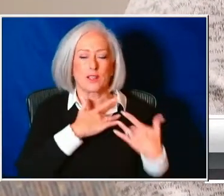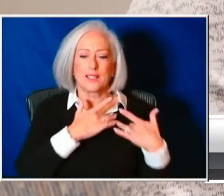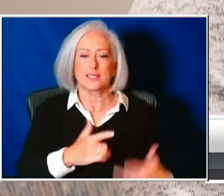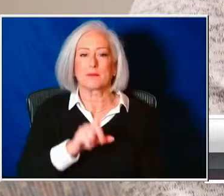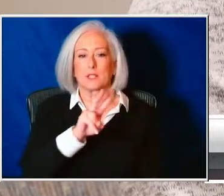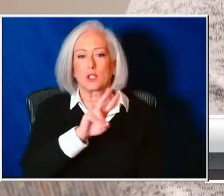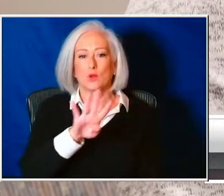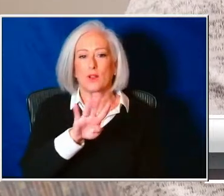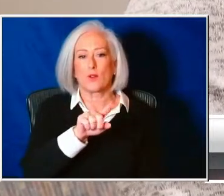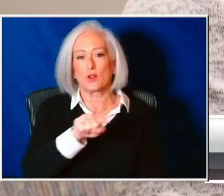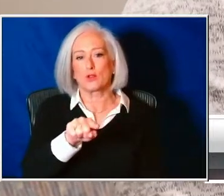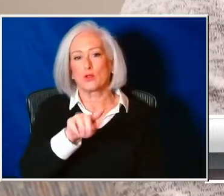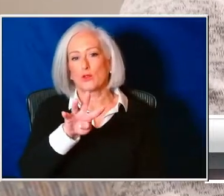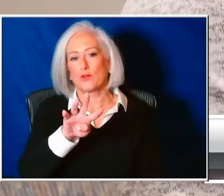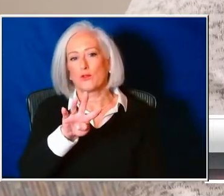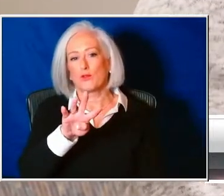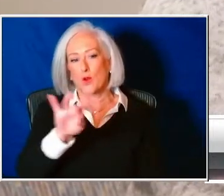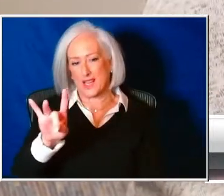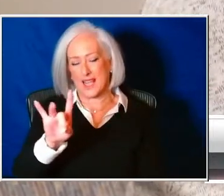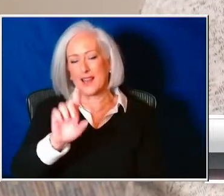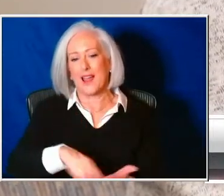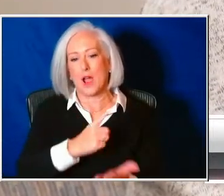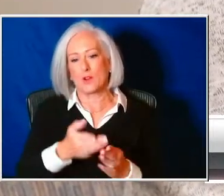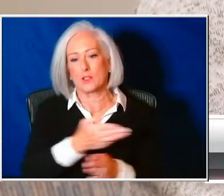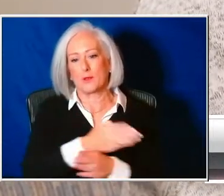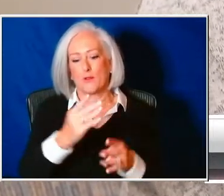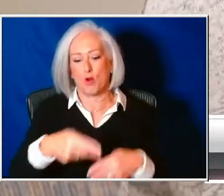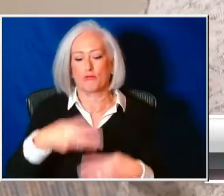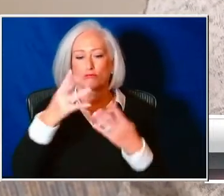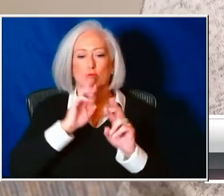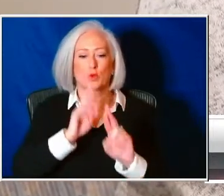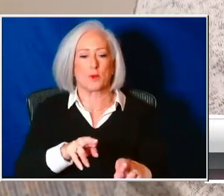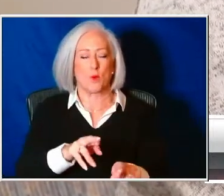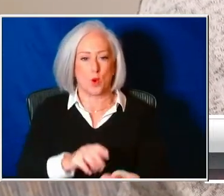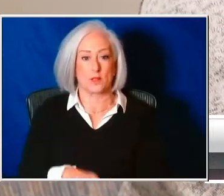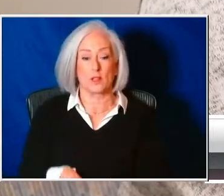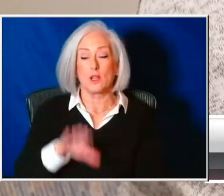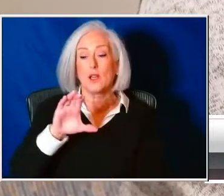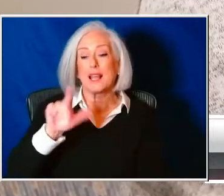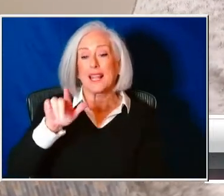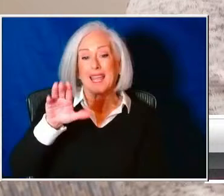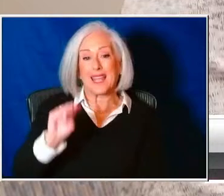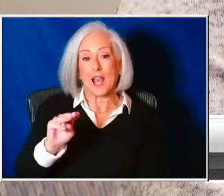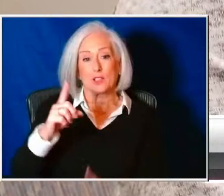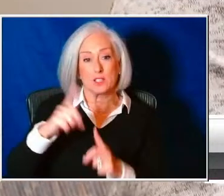for that to happen. Okay? But your calcium score, which is why you're